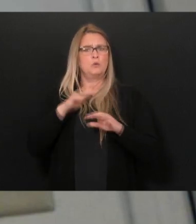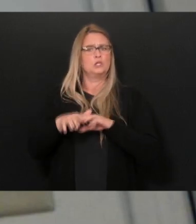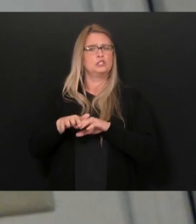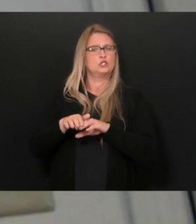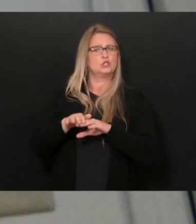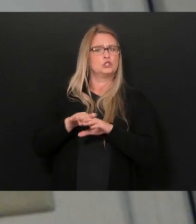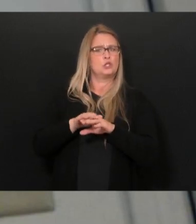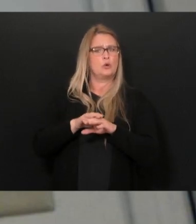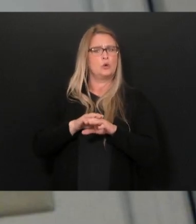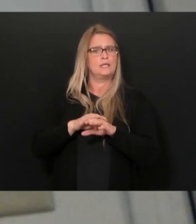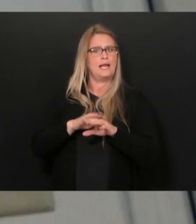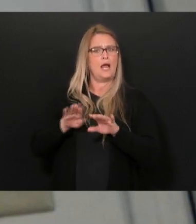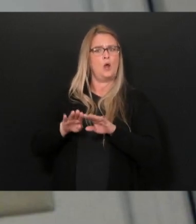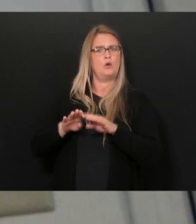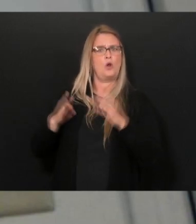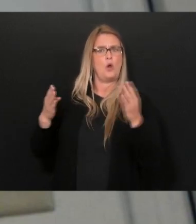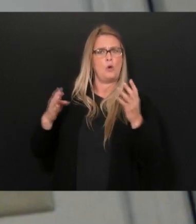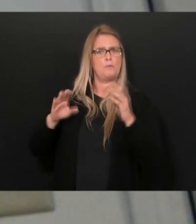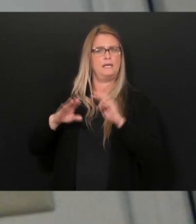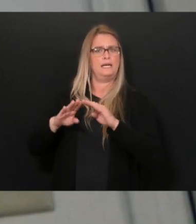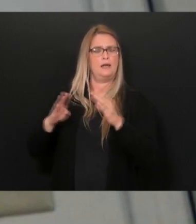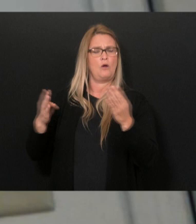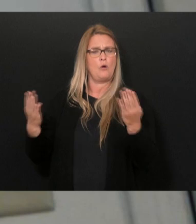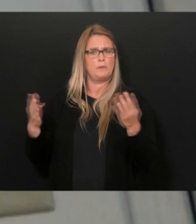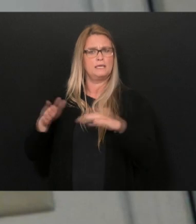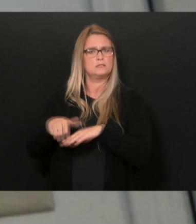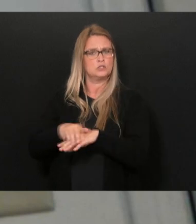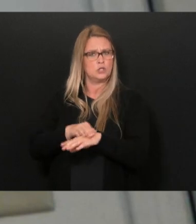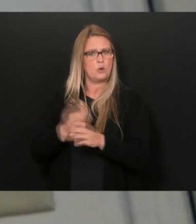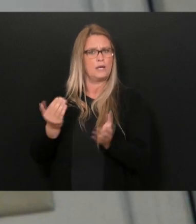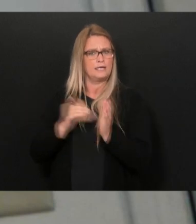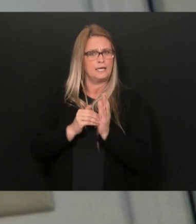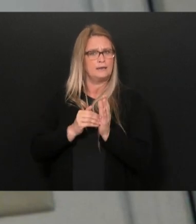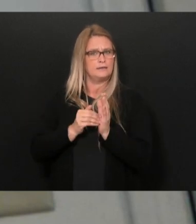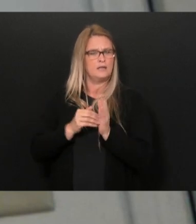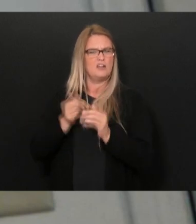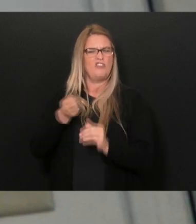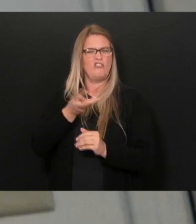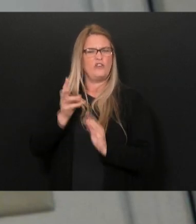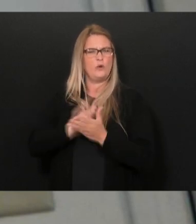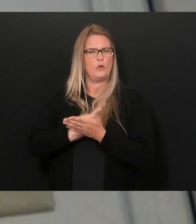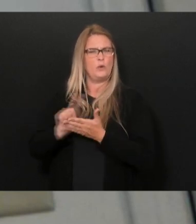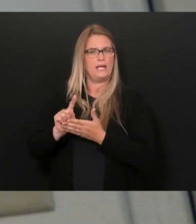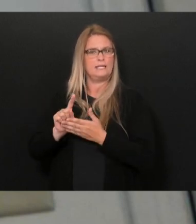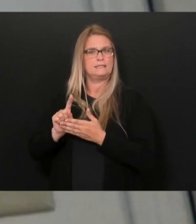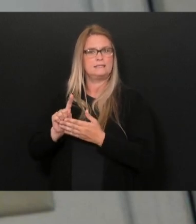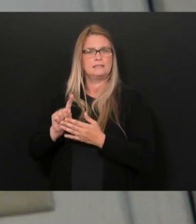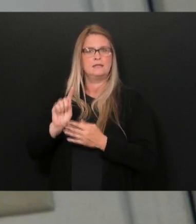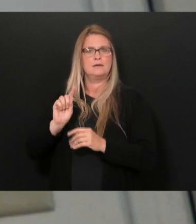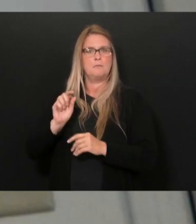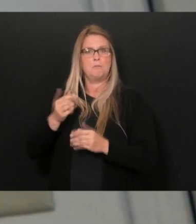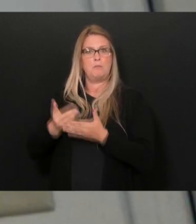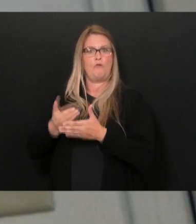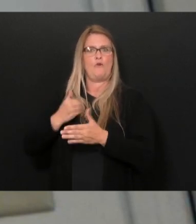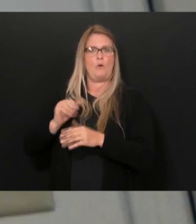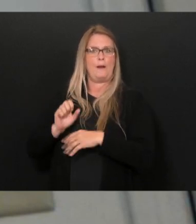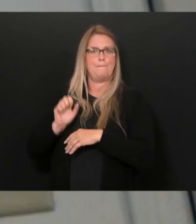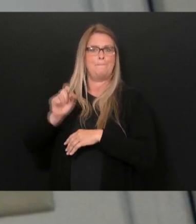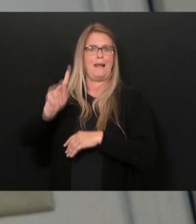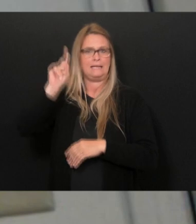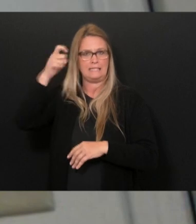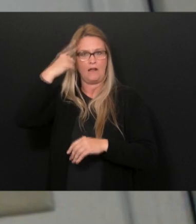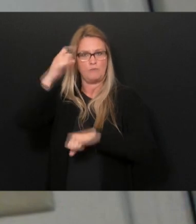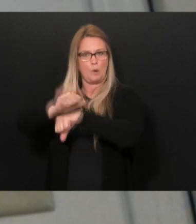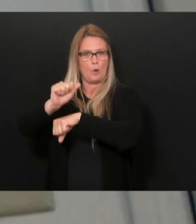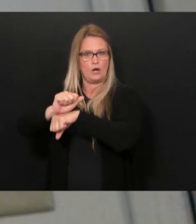aggressiveness of the reopening plan. The other day, you indicated that we were at least a few weeks out from sending government workers back to their offices.